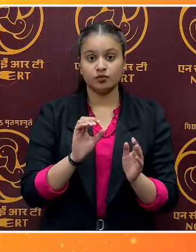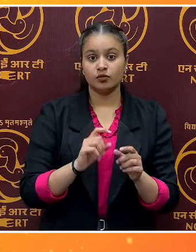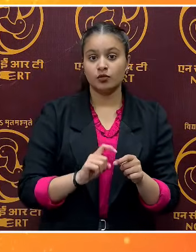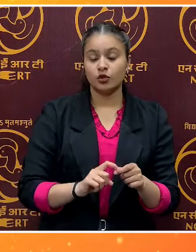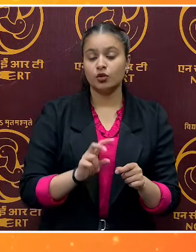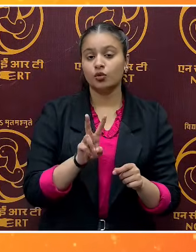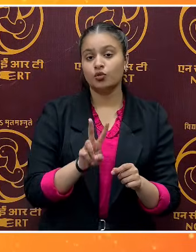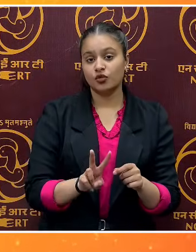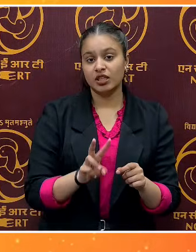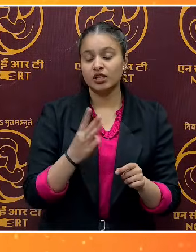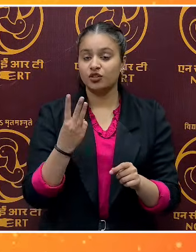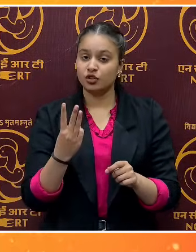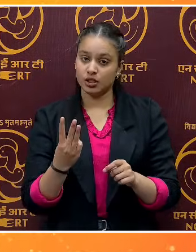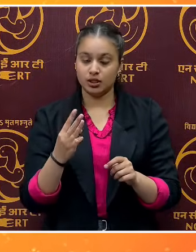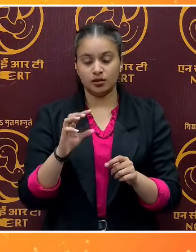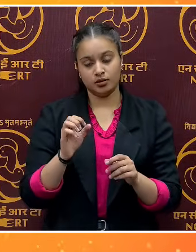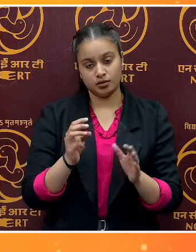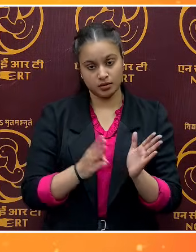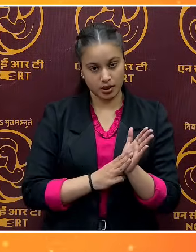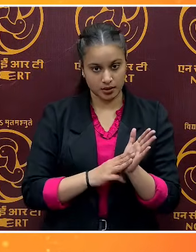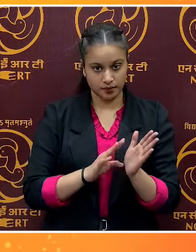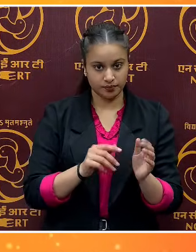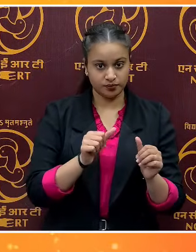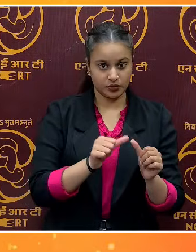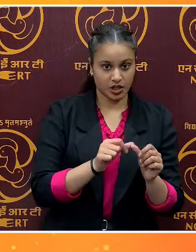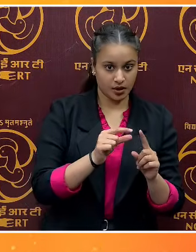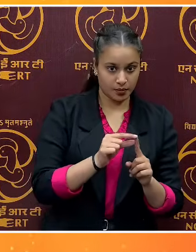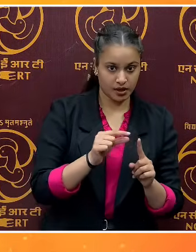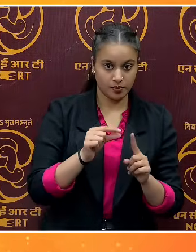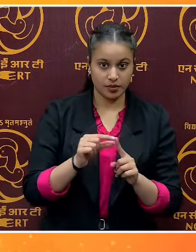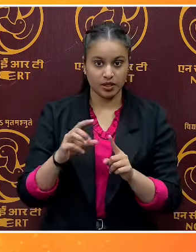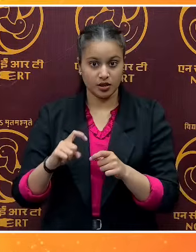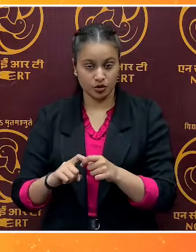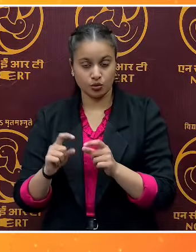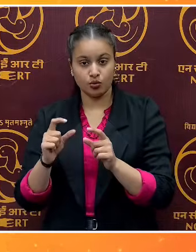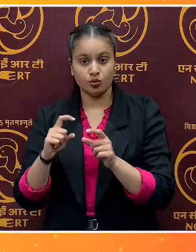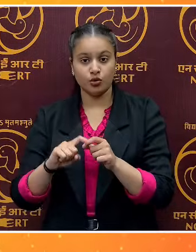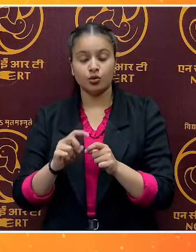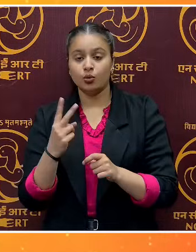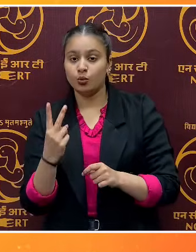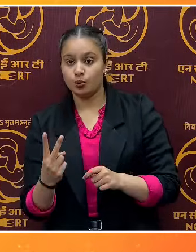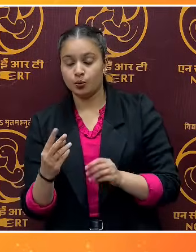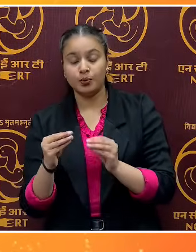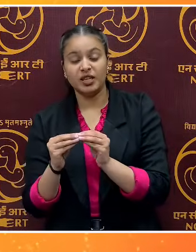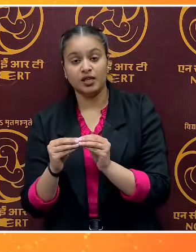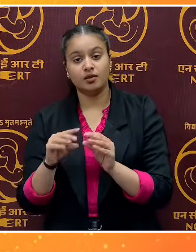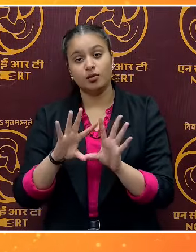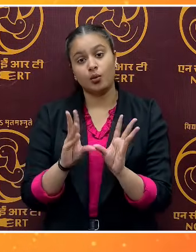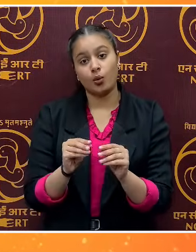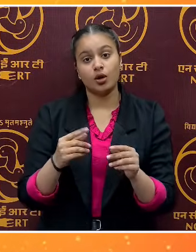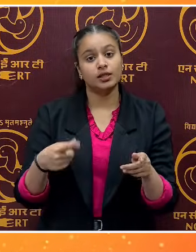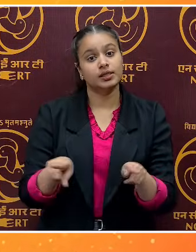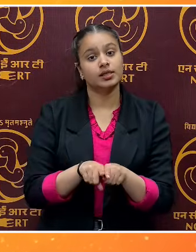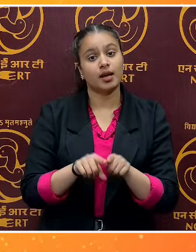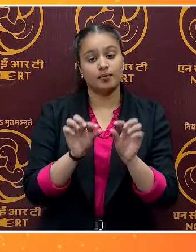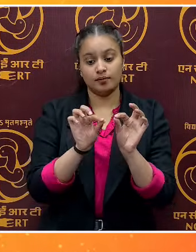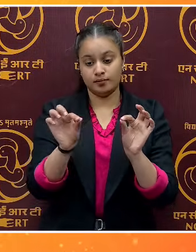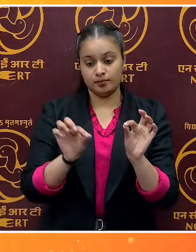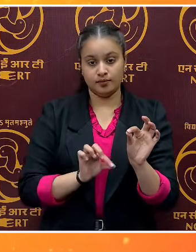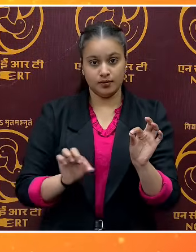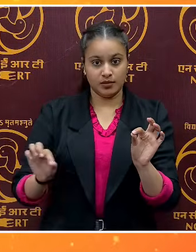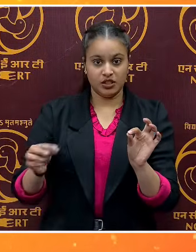3 centimeters. So, can you see AP, PQ and QB are all of equal length 3 centimeters.